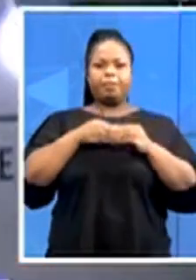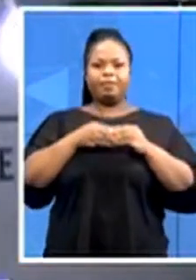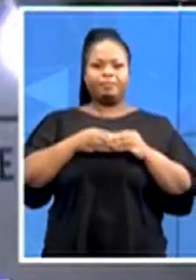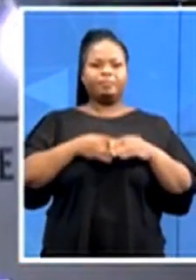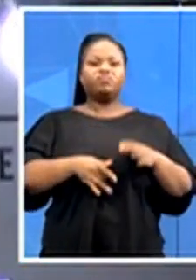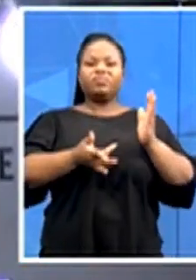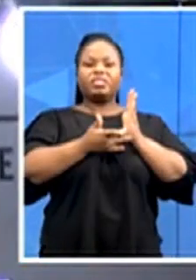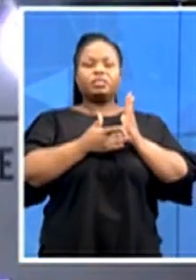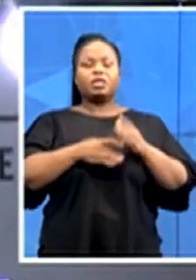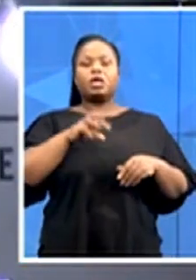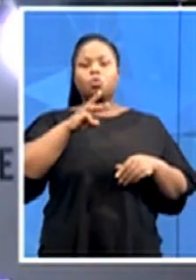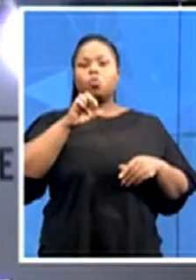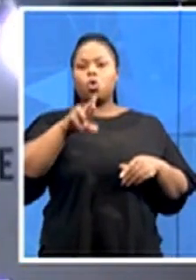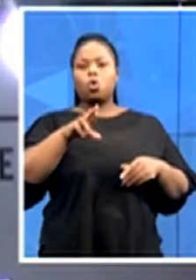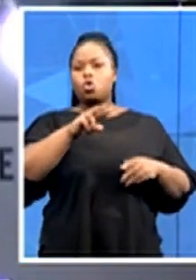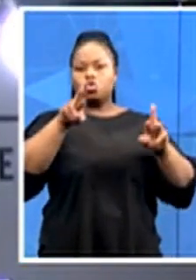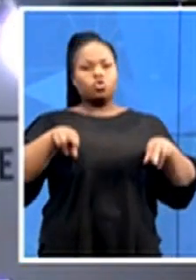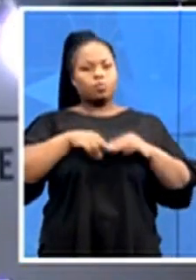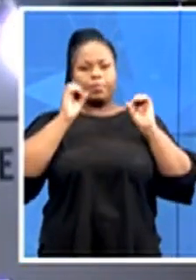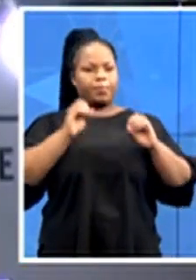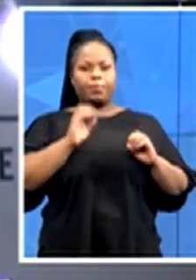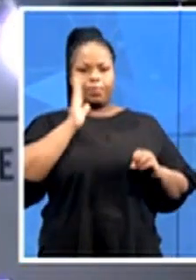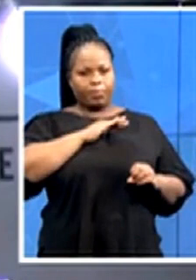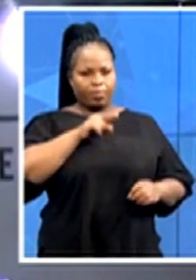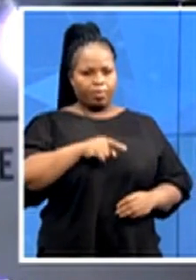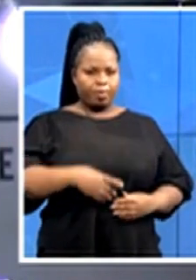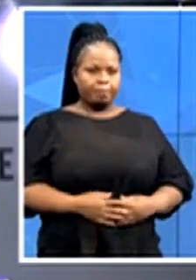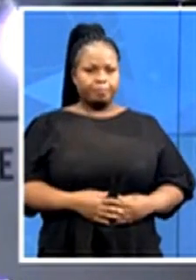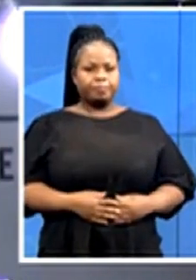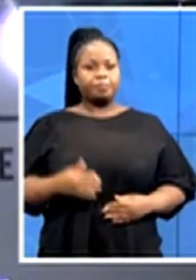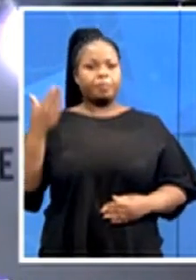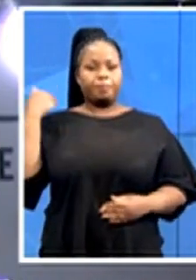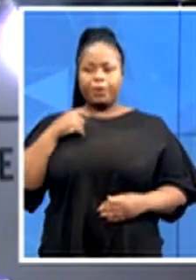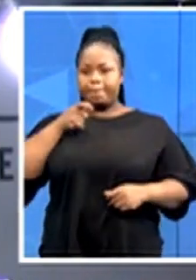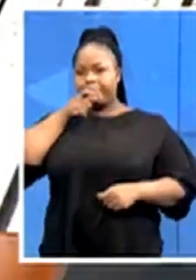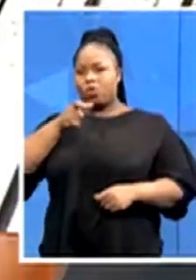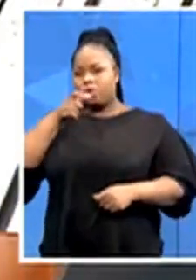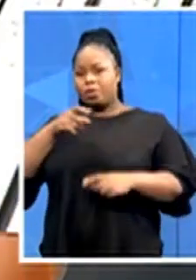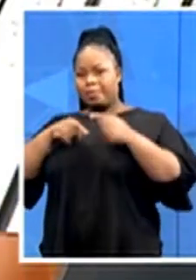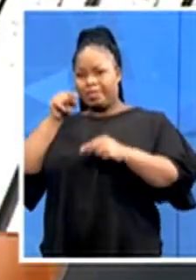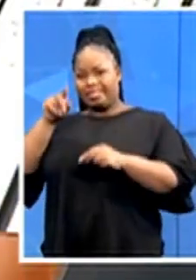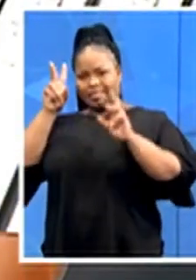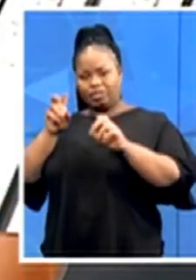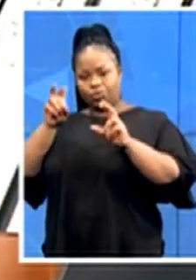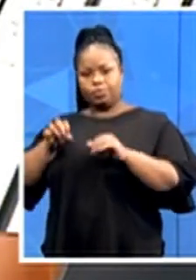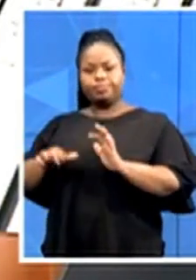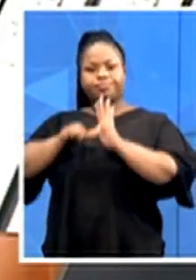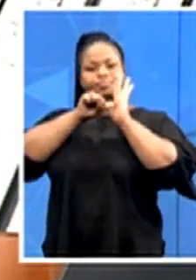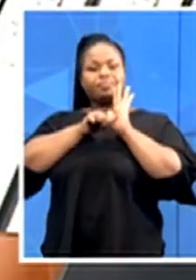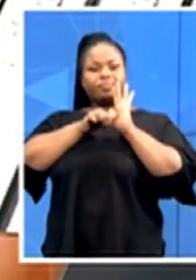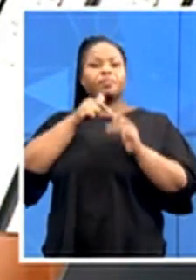In response to the allegations made on this matter, it is necessary that point out the following